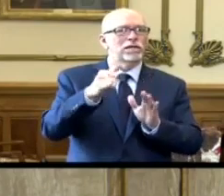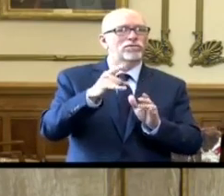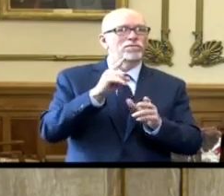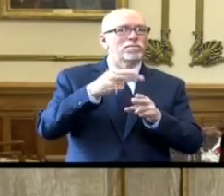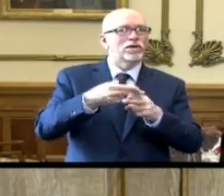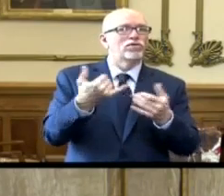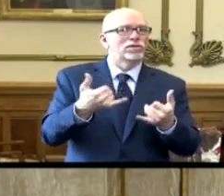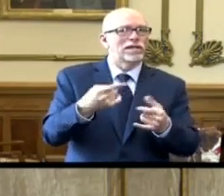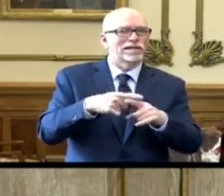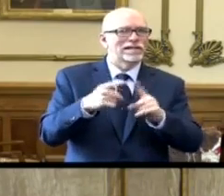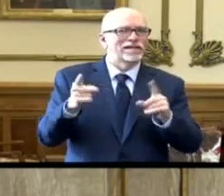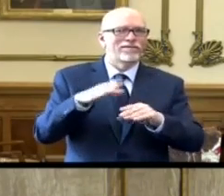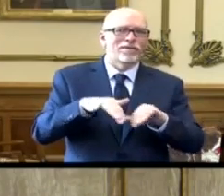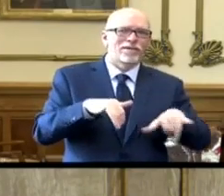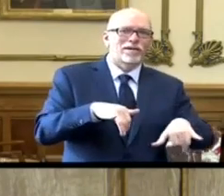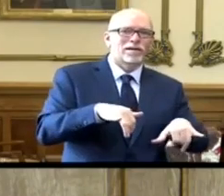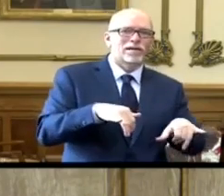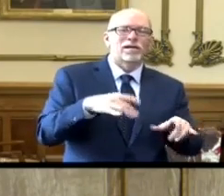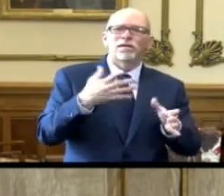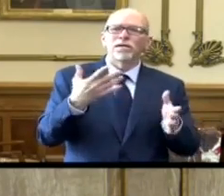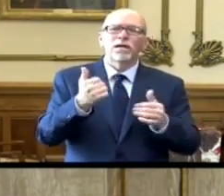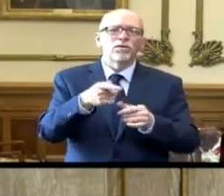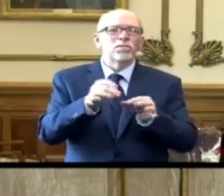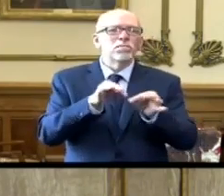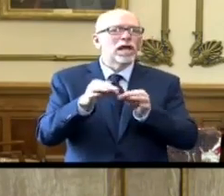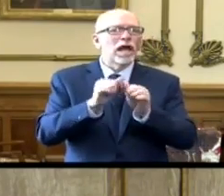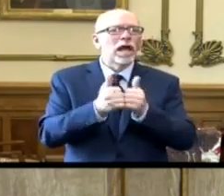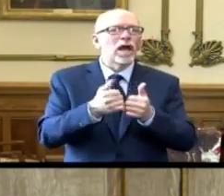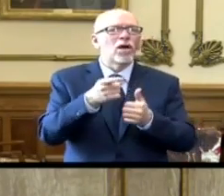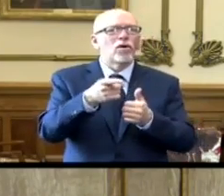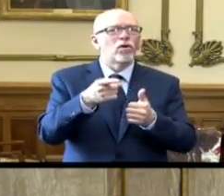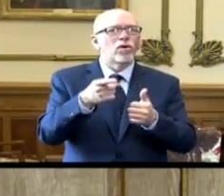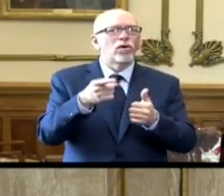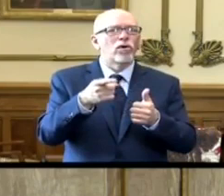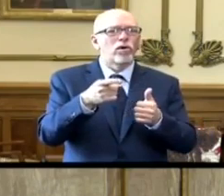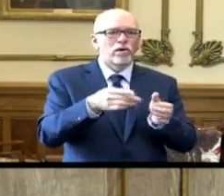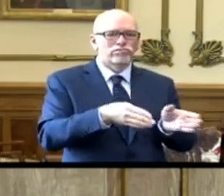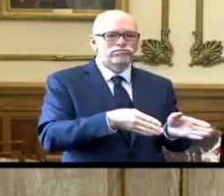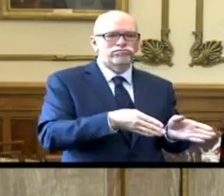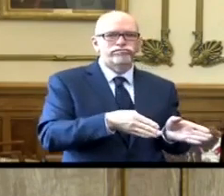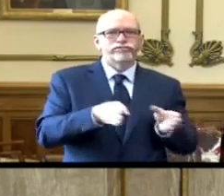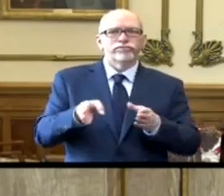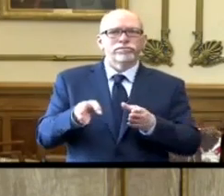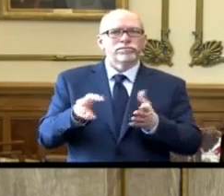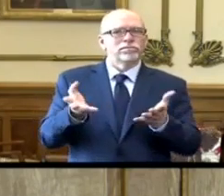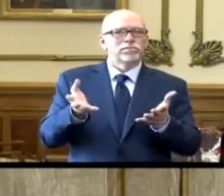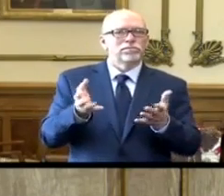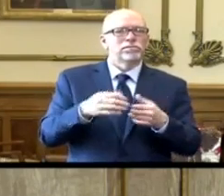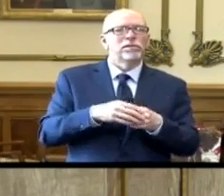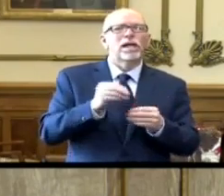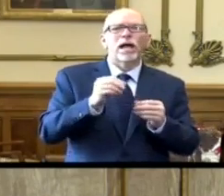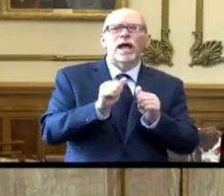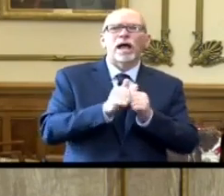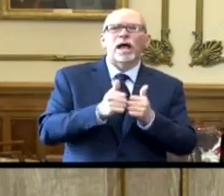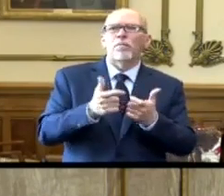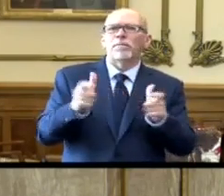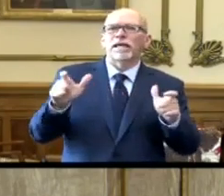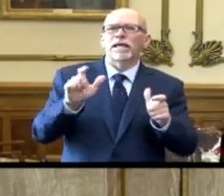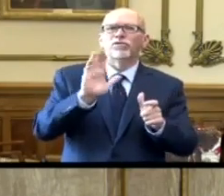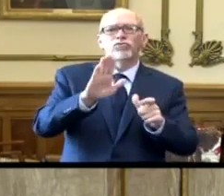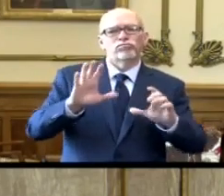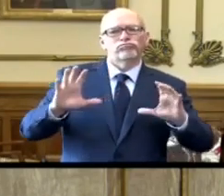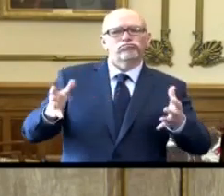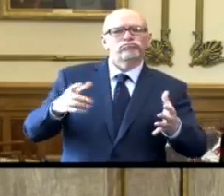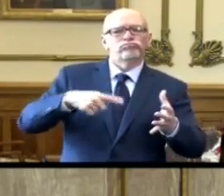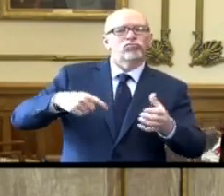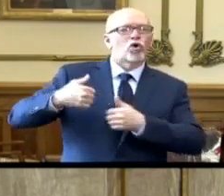is different from that. Can you explain how you moved from that point to this point, and how big is the army